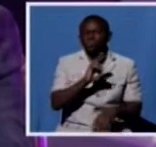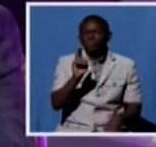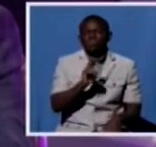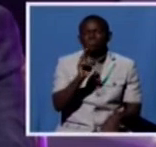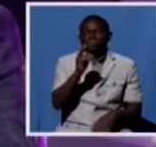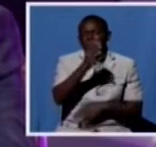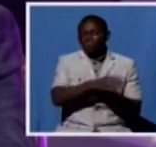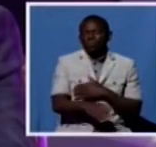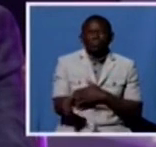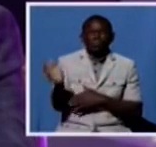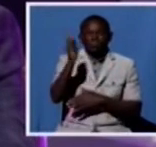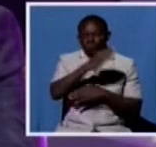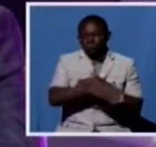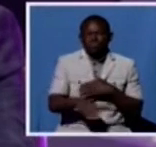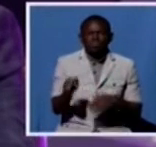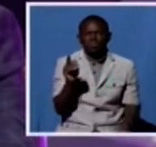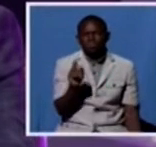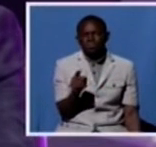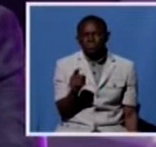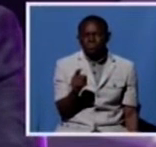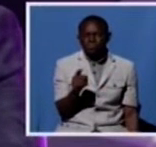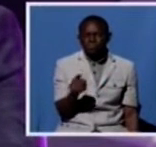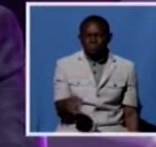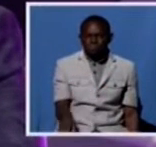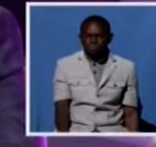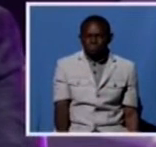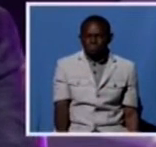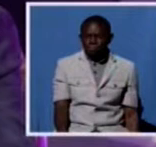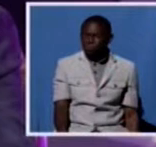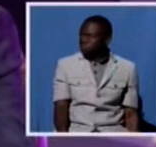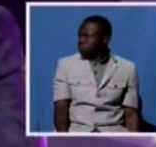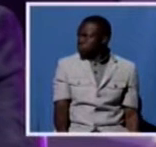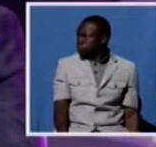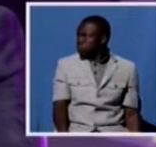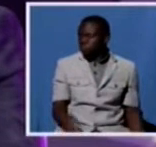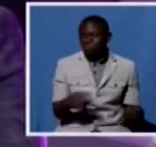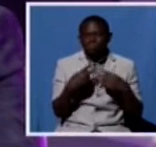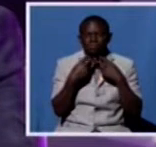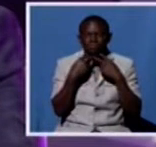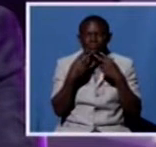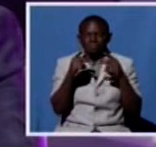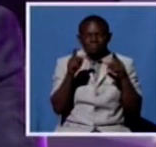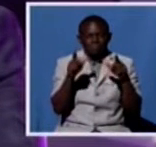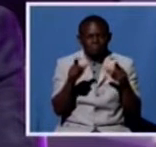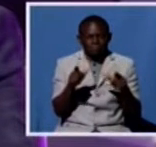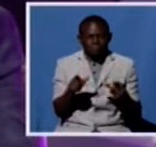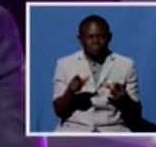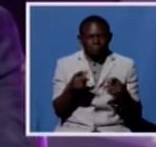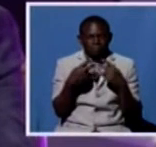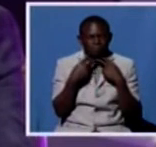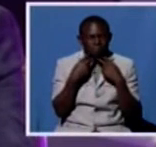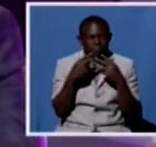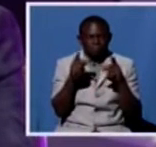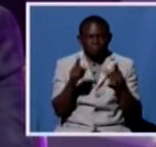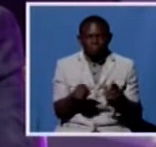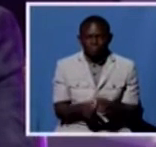just within the toll station we have employed a good number of people, especially